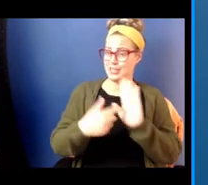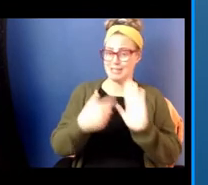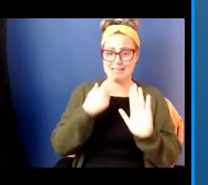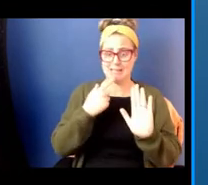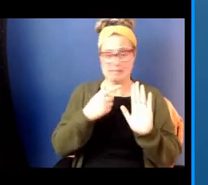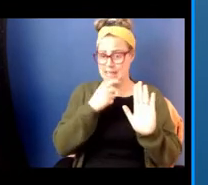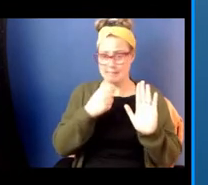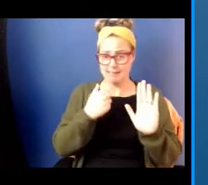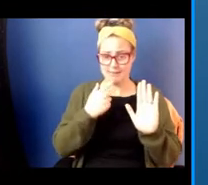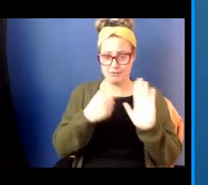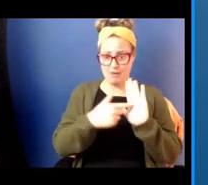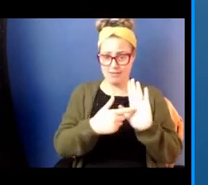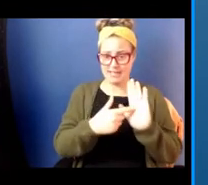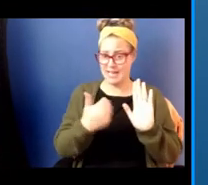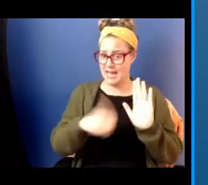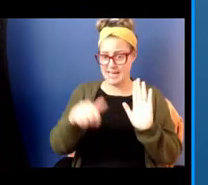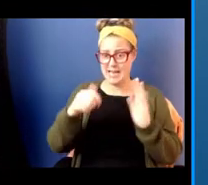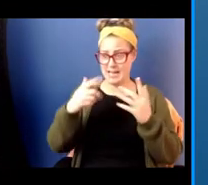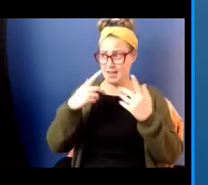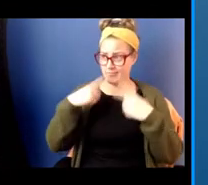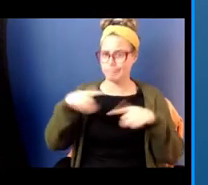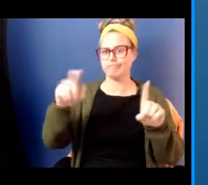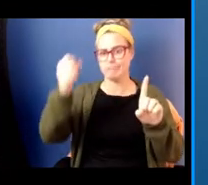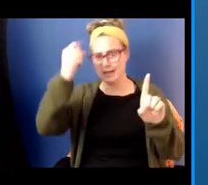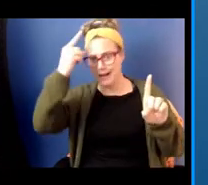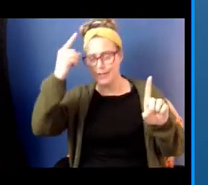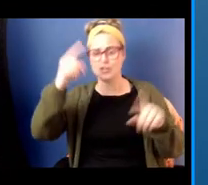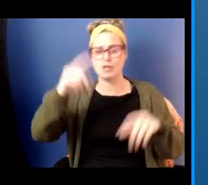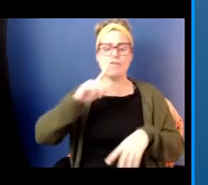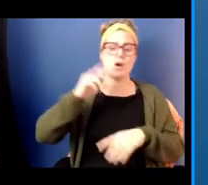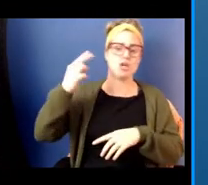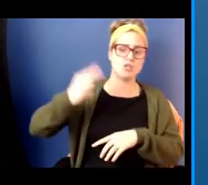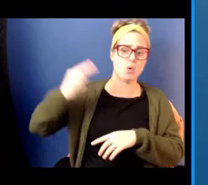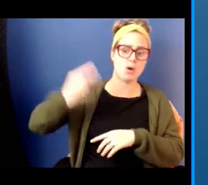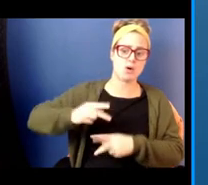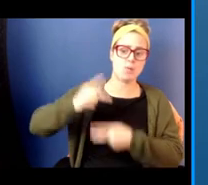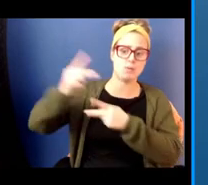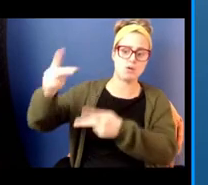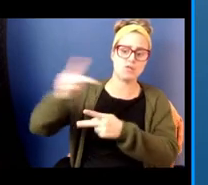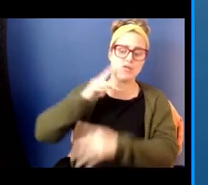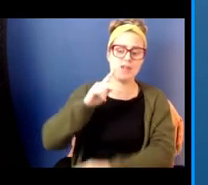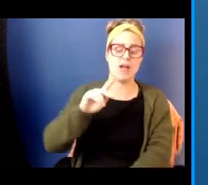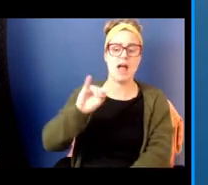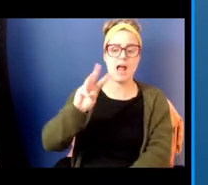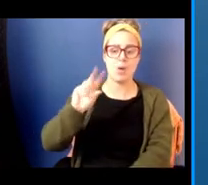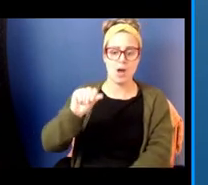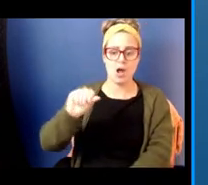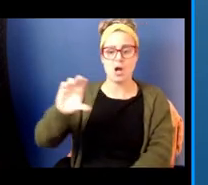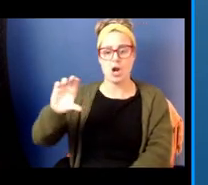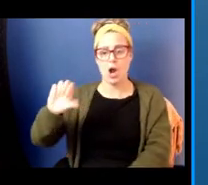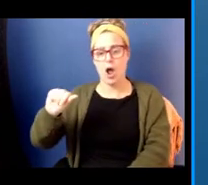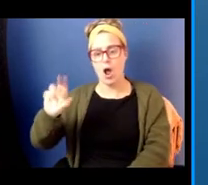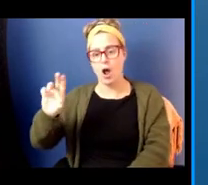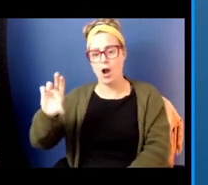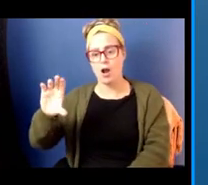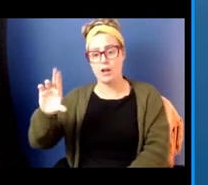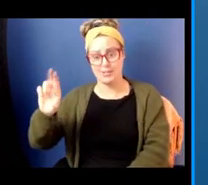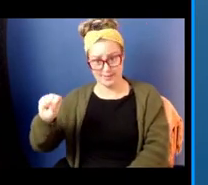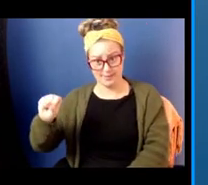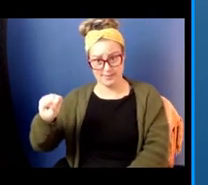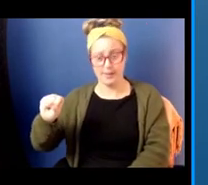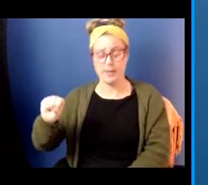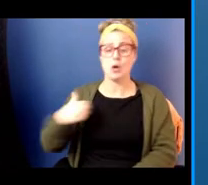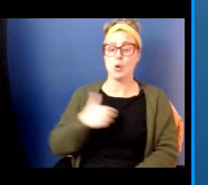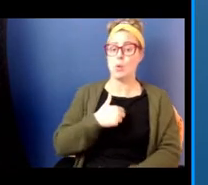proposed to the Iowa caucuses we recognize that the caucuses as they were no longer aligned